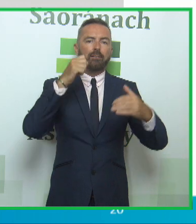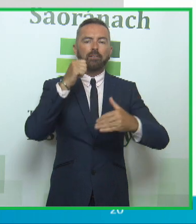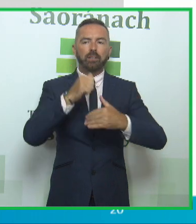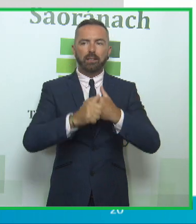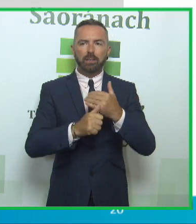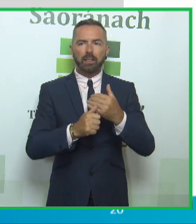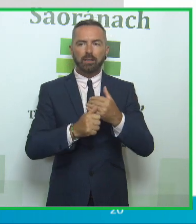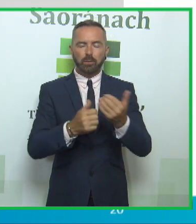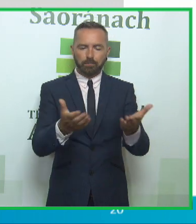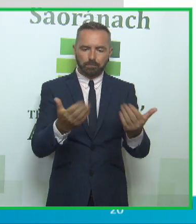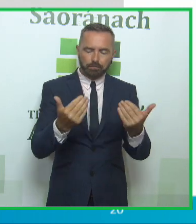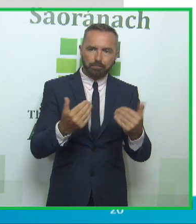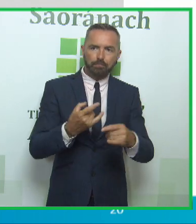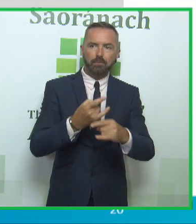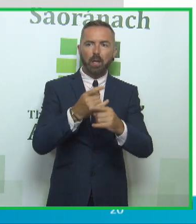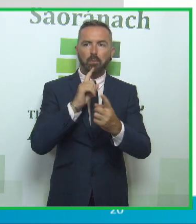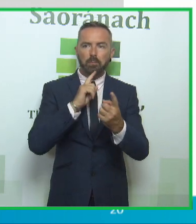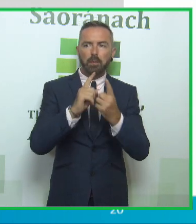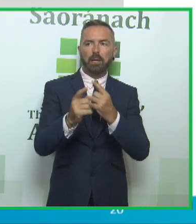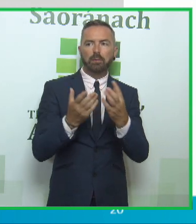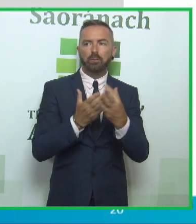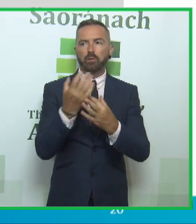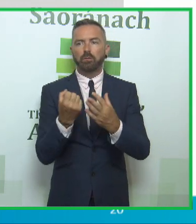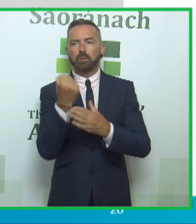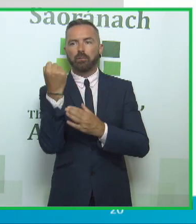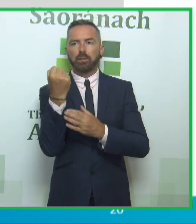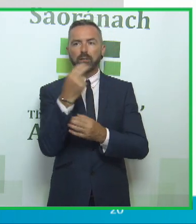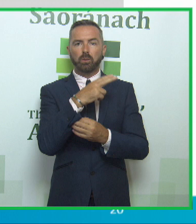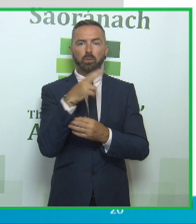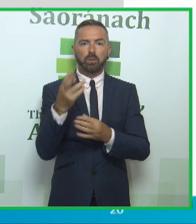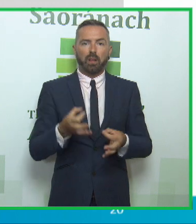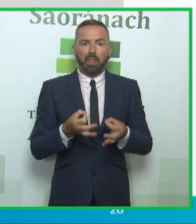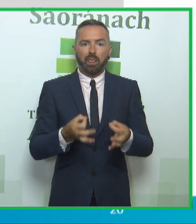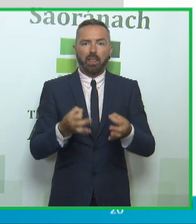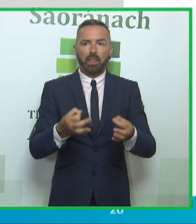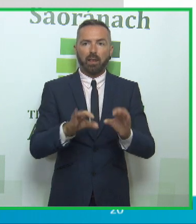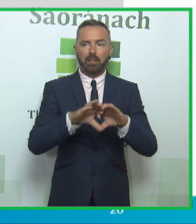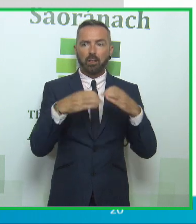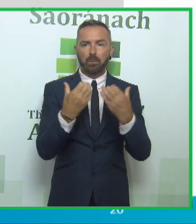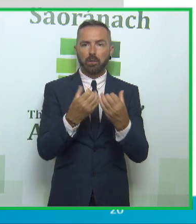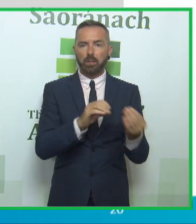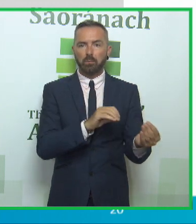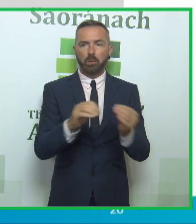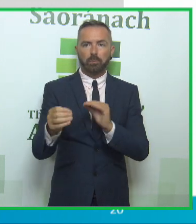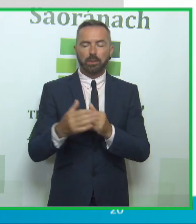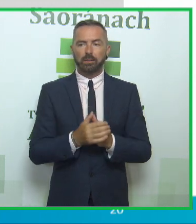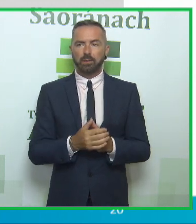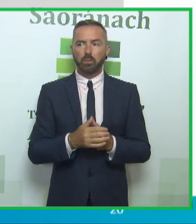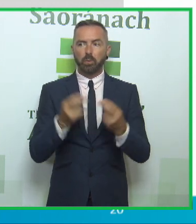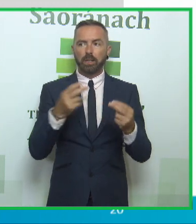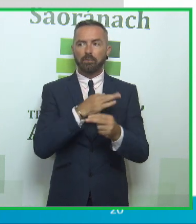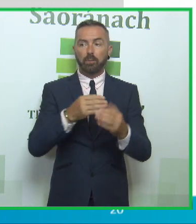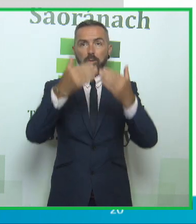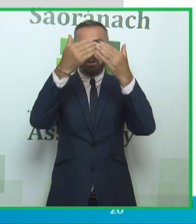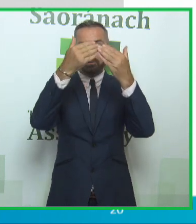the line, either to harm reduction or recovery. So we're not lacking the grassroots movement. We need it from the top, and